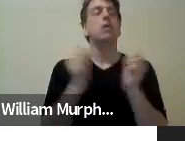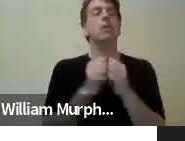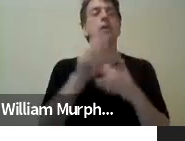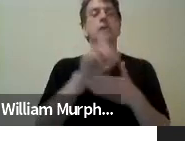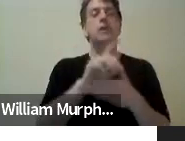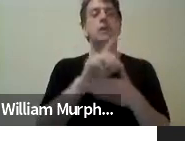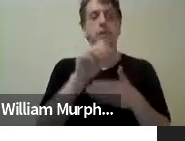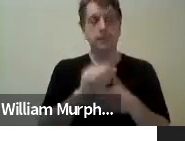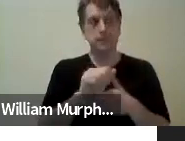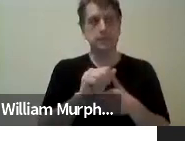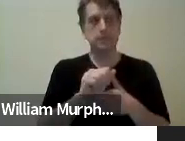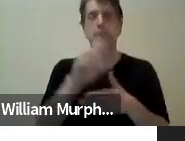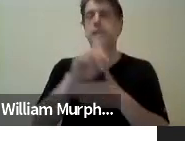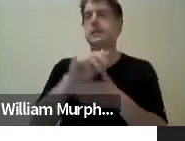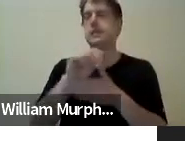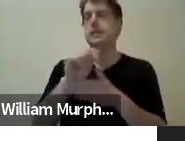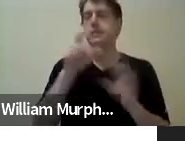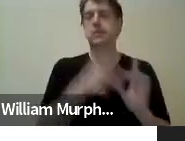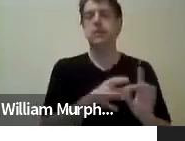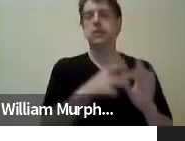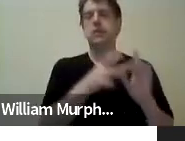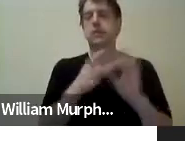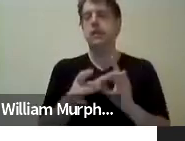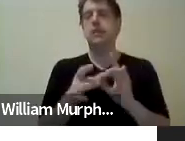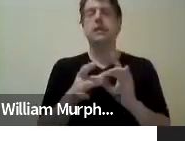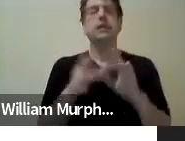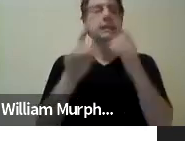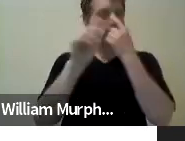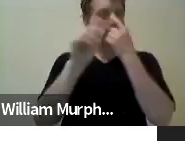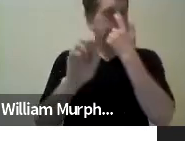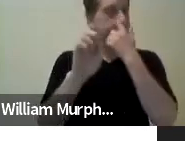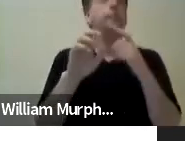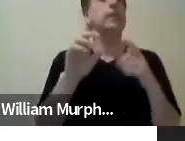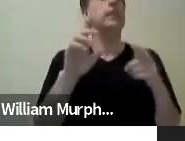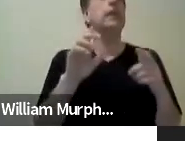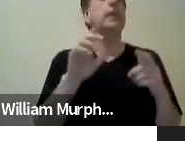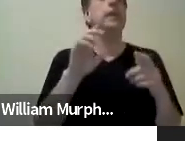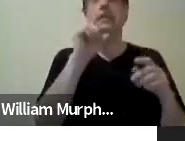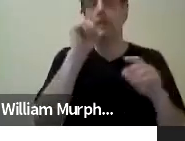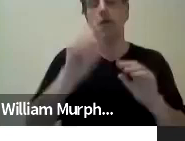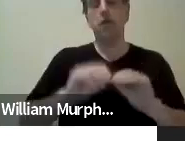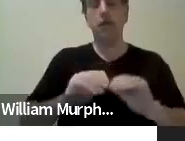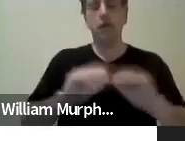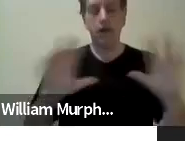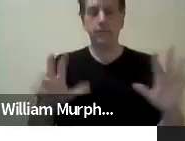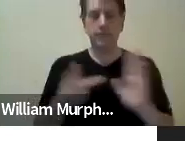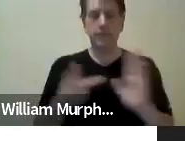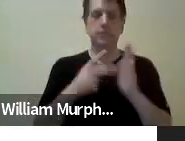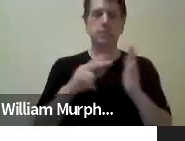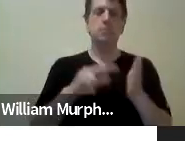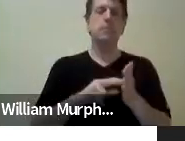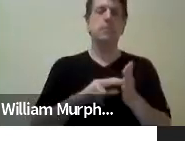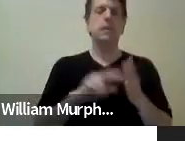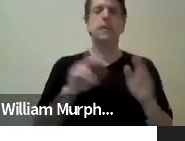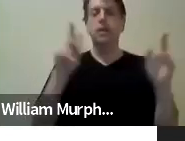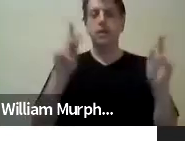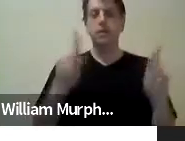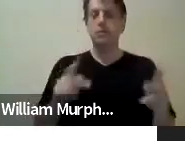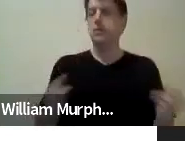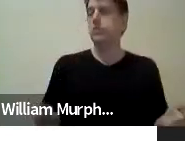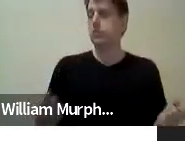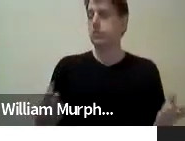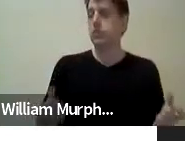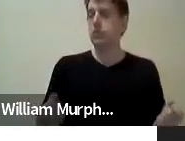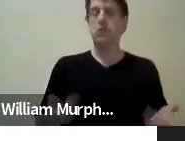the disability related need is not obvious. And so what I mean by obvious is that if a person is a wheelchair user and